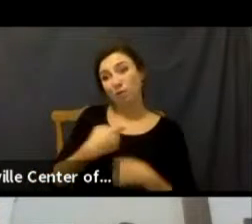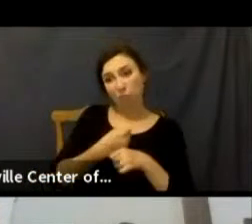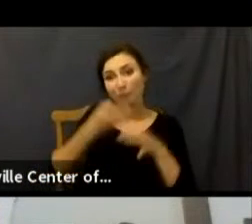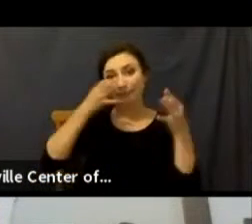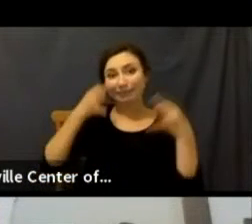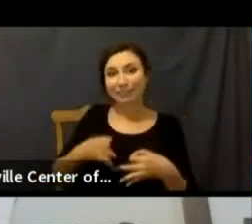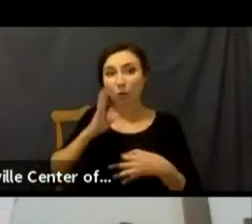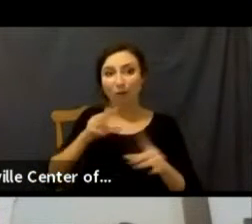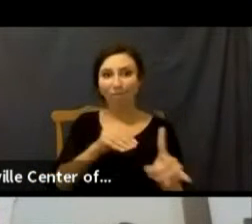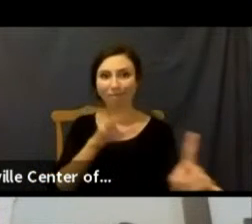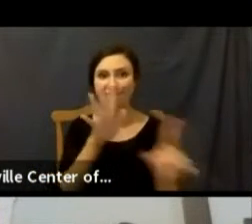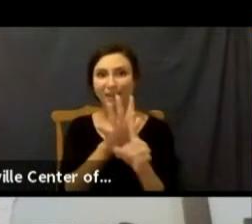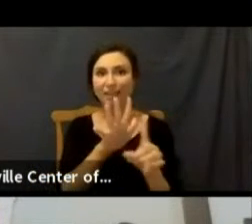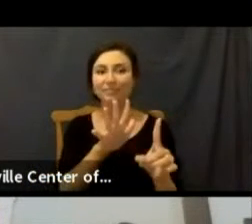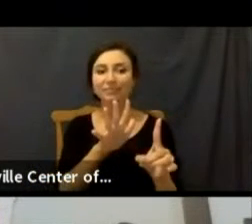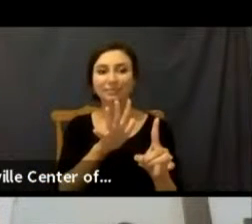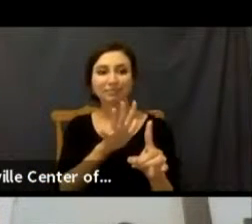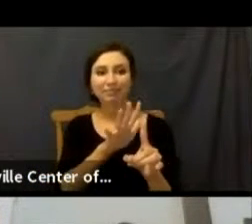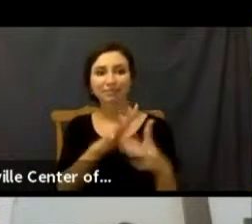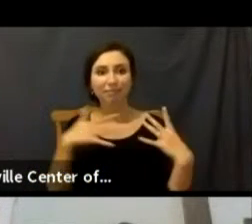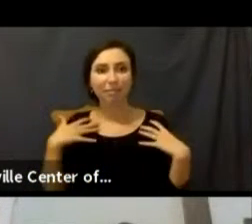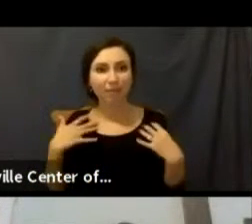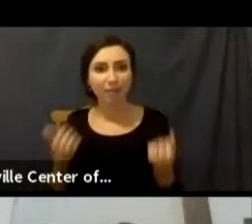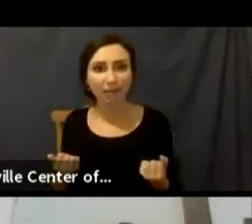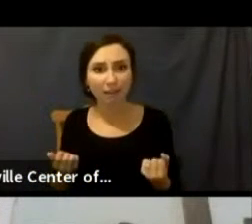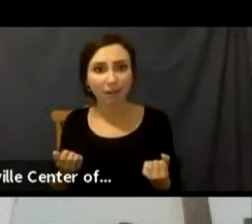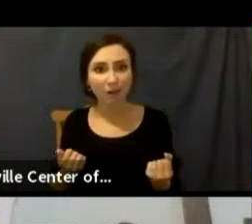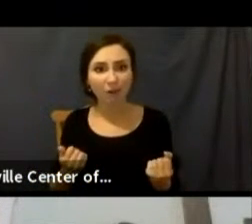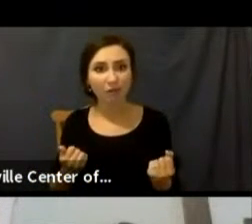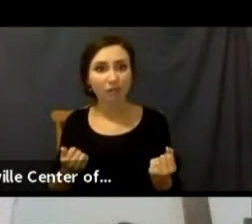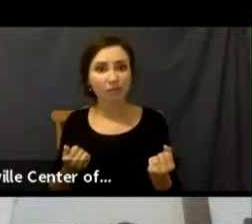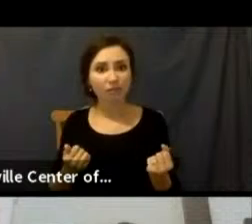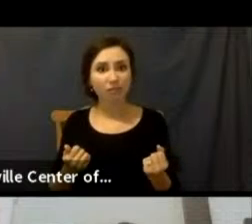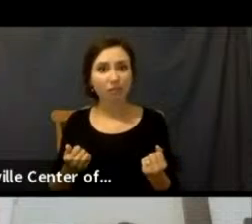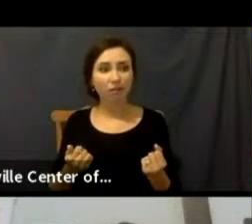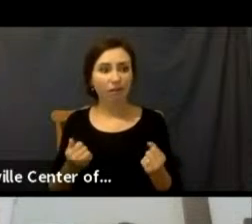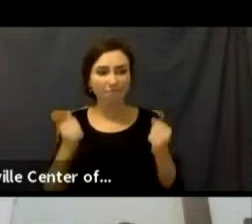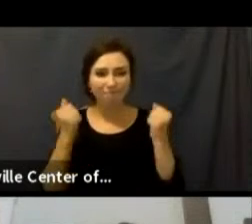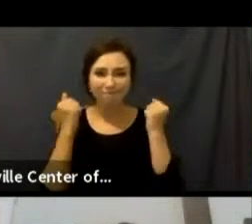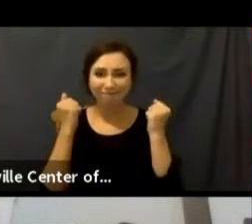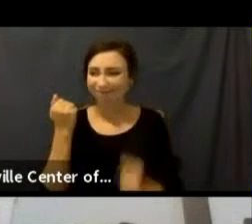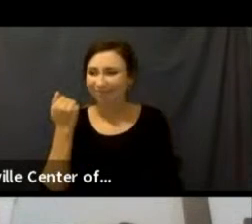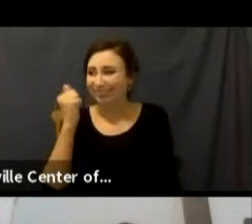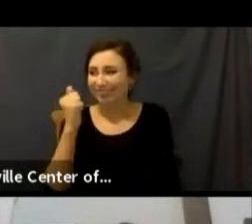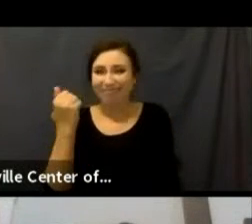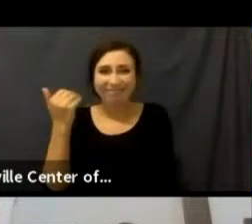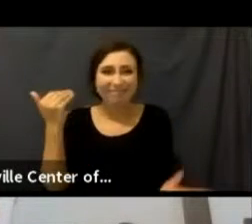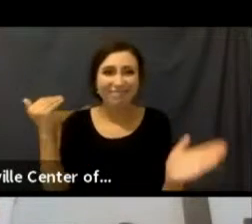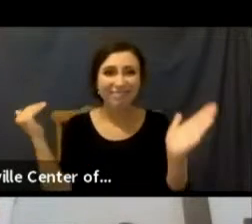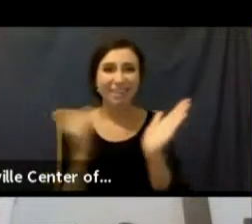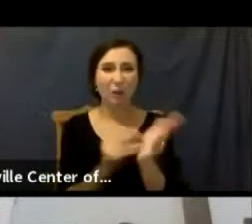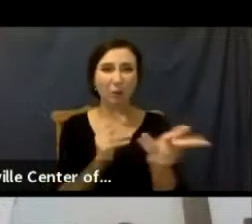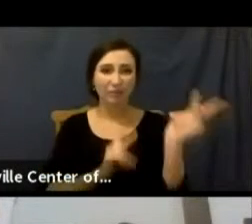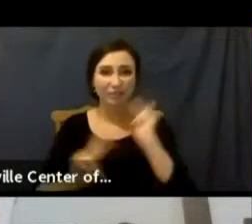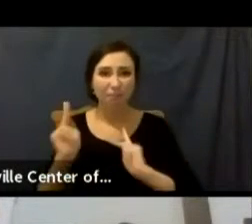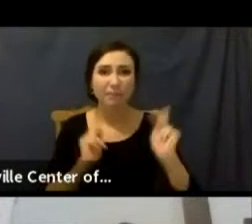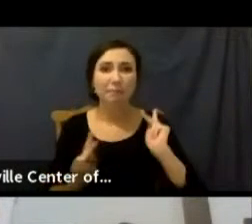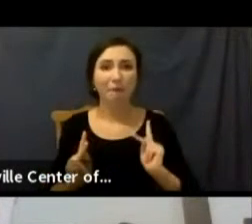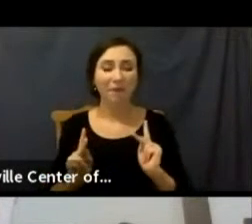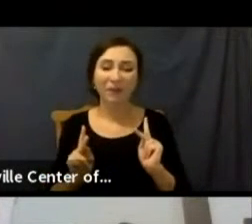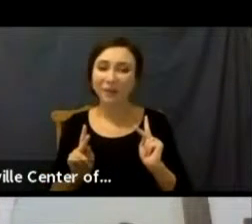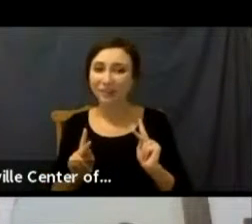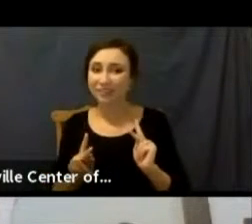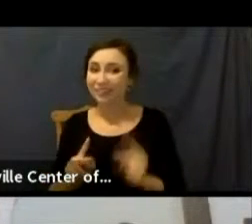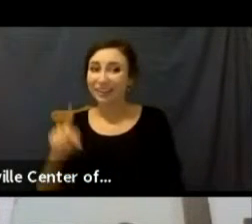that are going to affect the health, the well-being of tens of thousands of people. And you're not going to be allowed